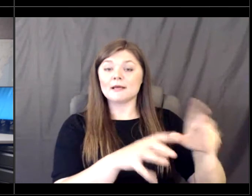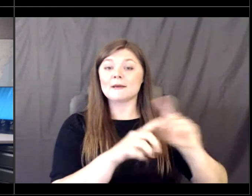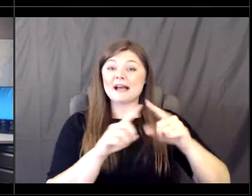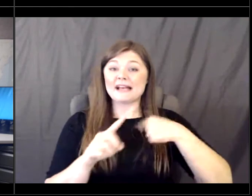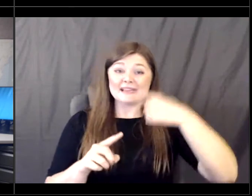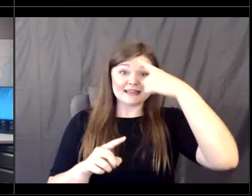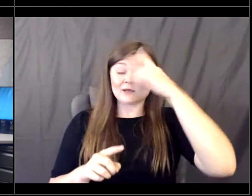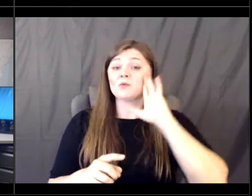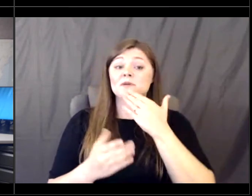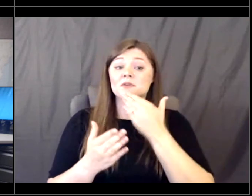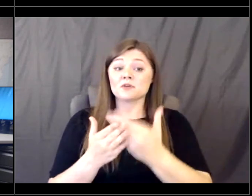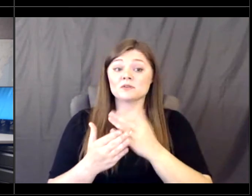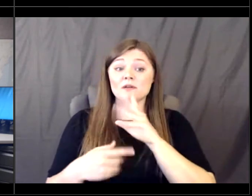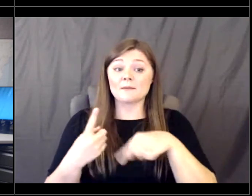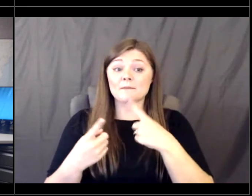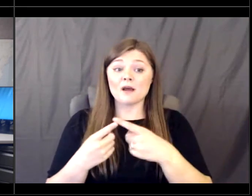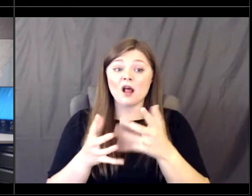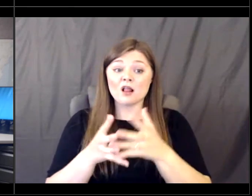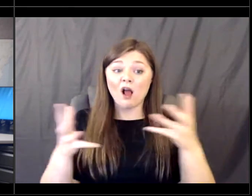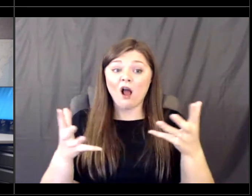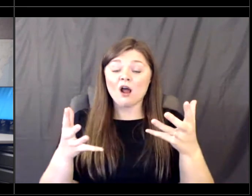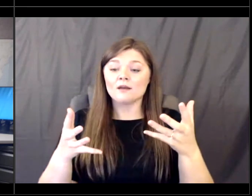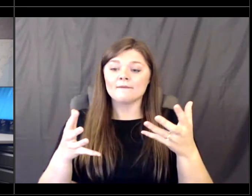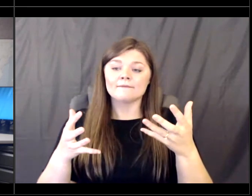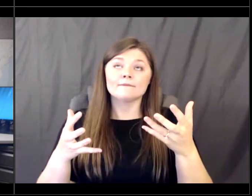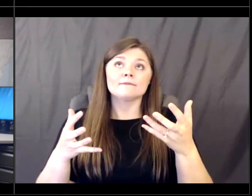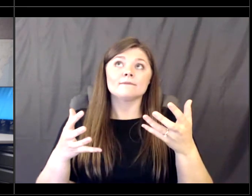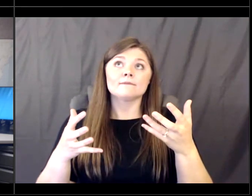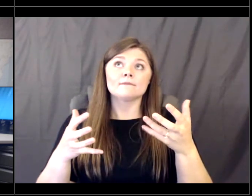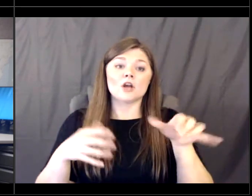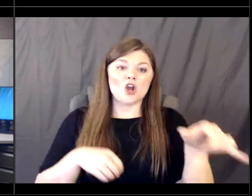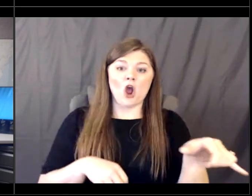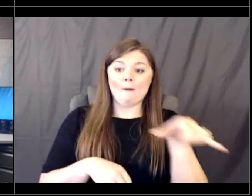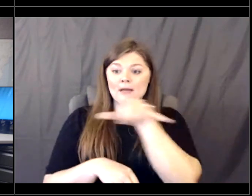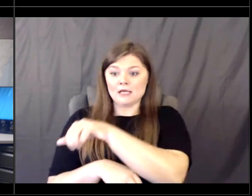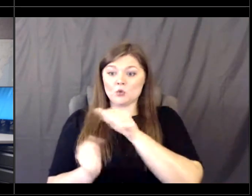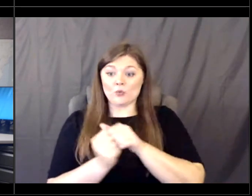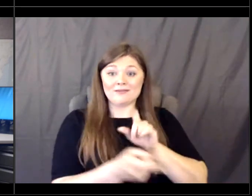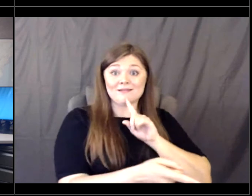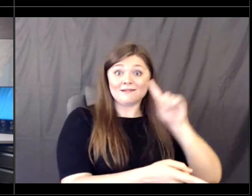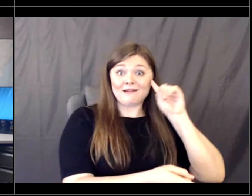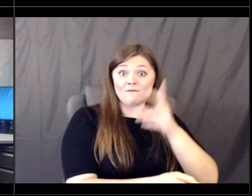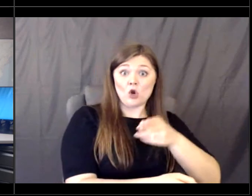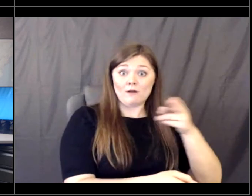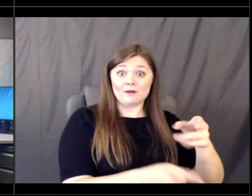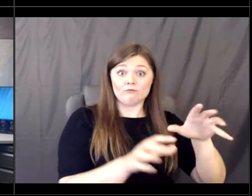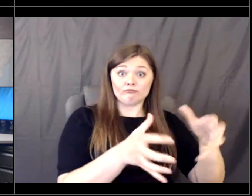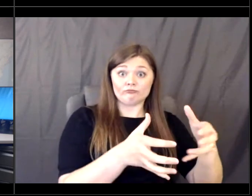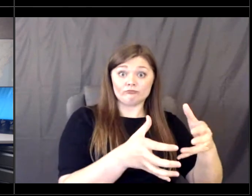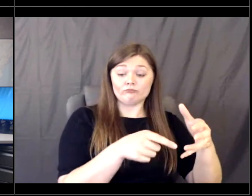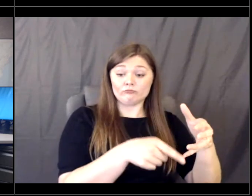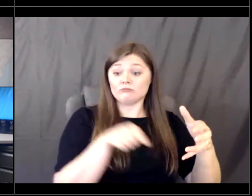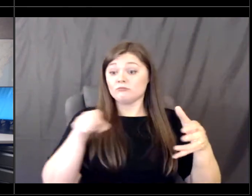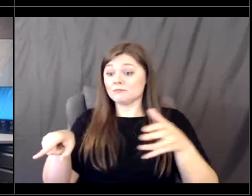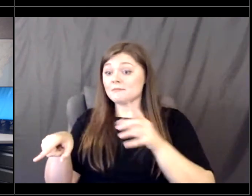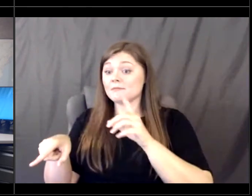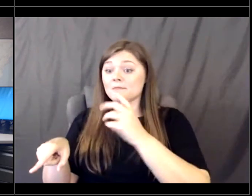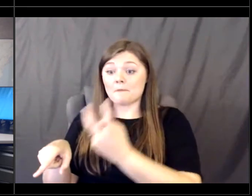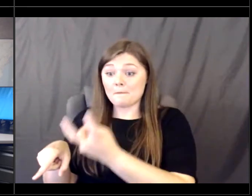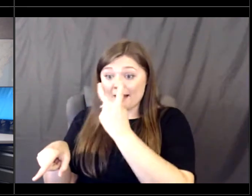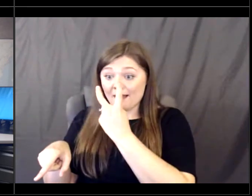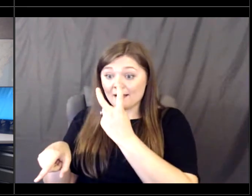just mention that there are a lot of commonalities between people who are deaf or hard of hearing, people who are blind, and